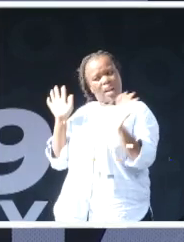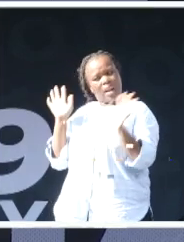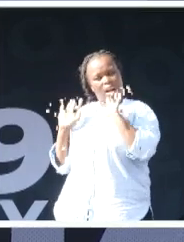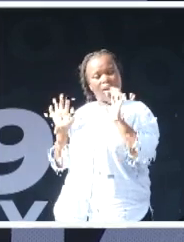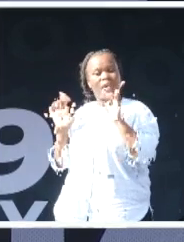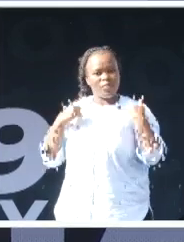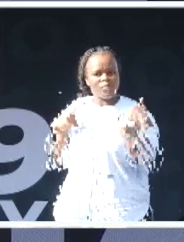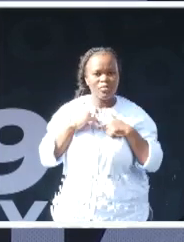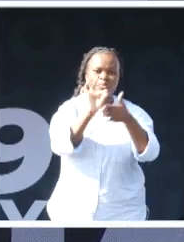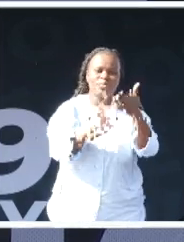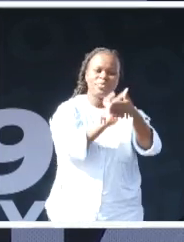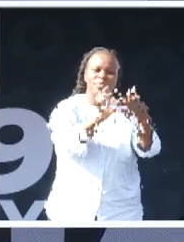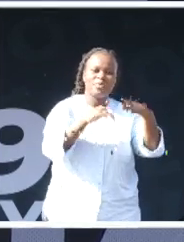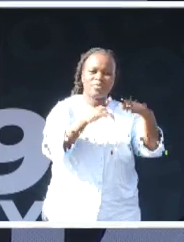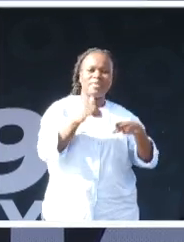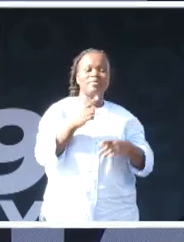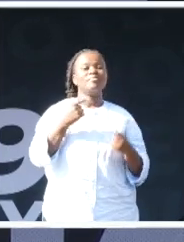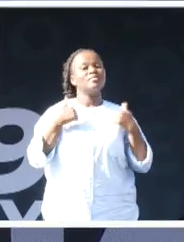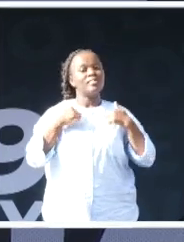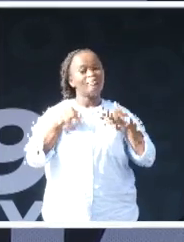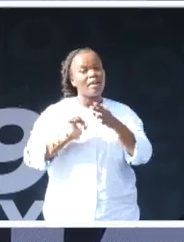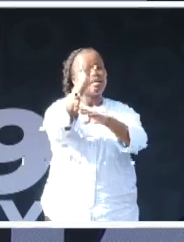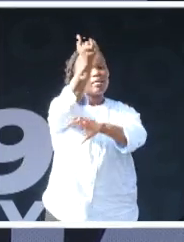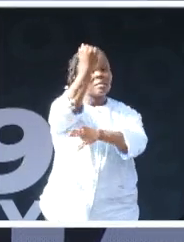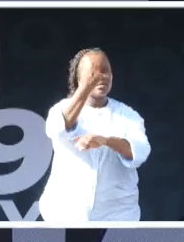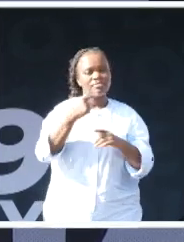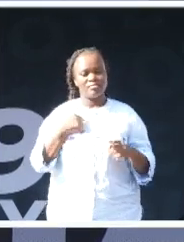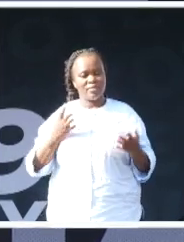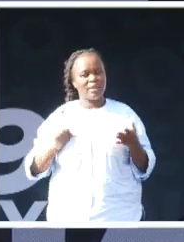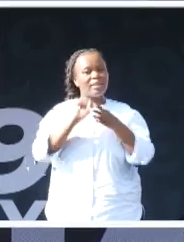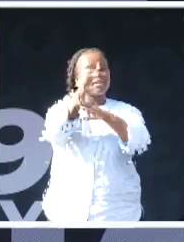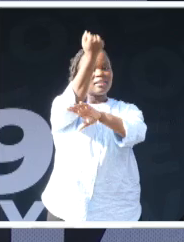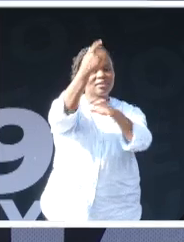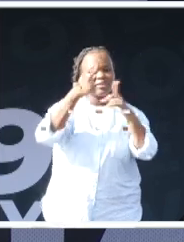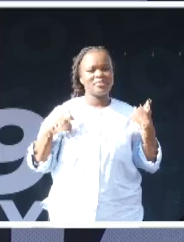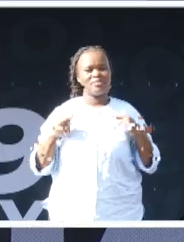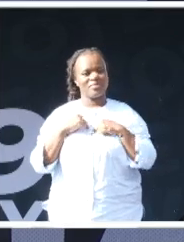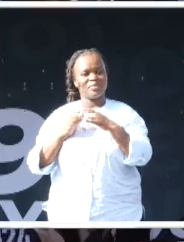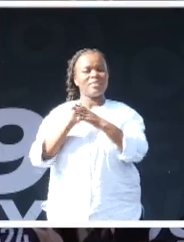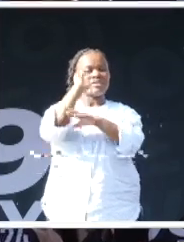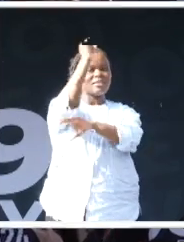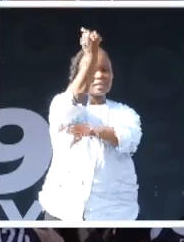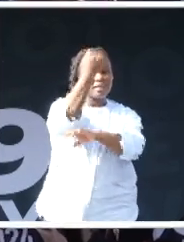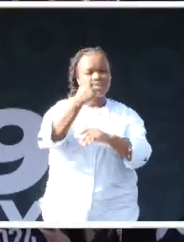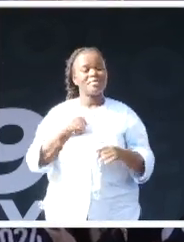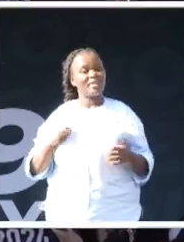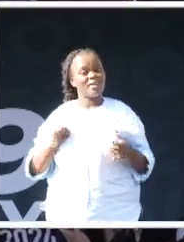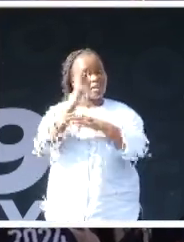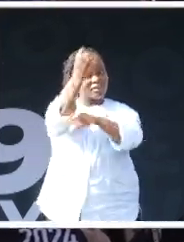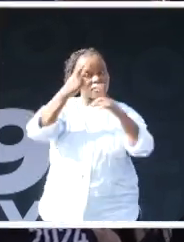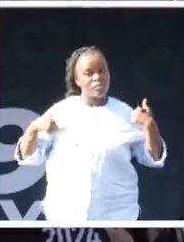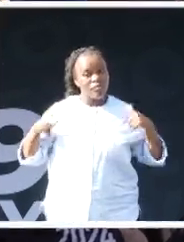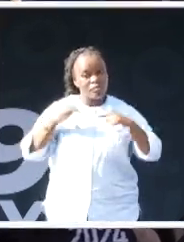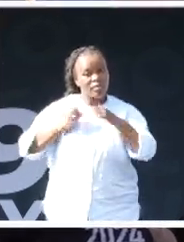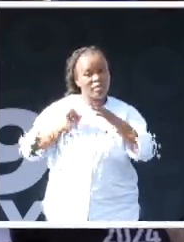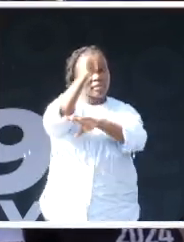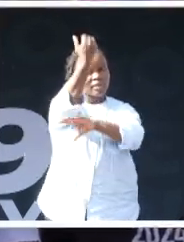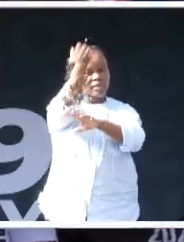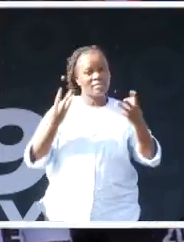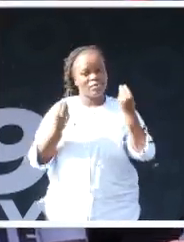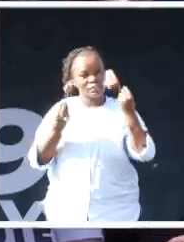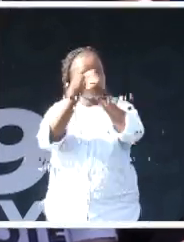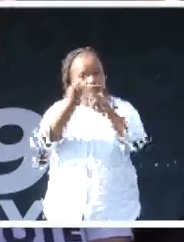Asijiki. I rise. I rise. I rise. We rise.